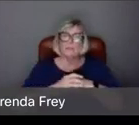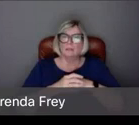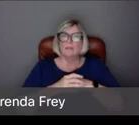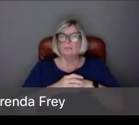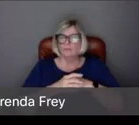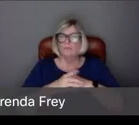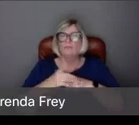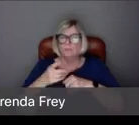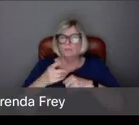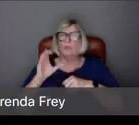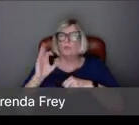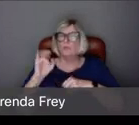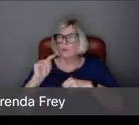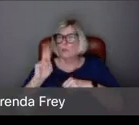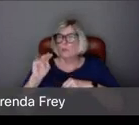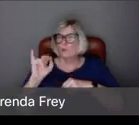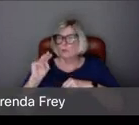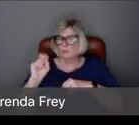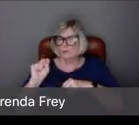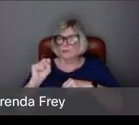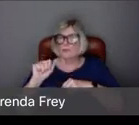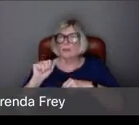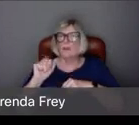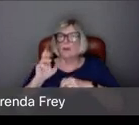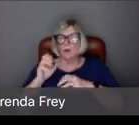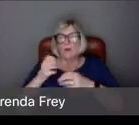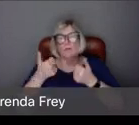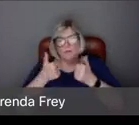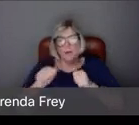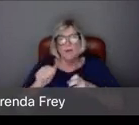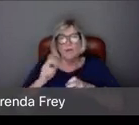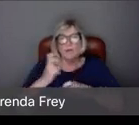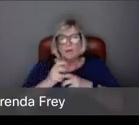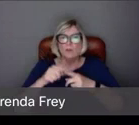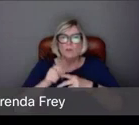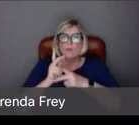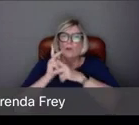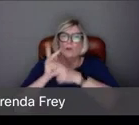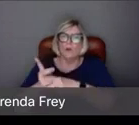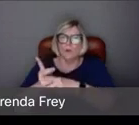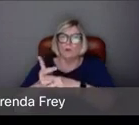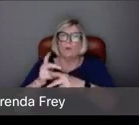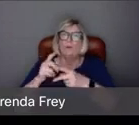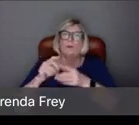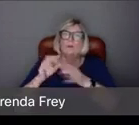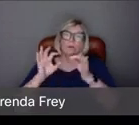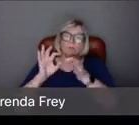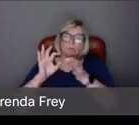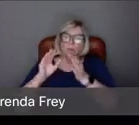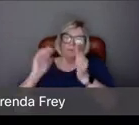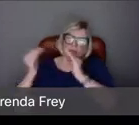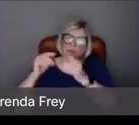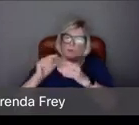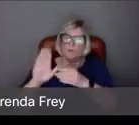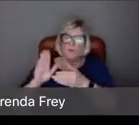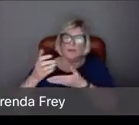say typically your credit unions are making an effort to make loans in relationship to your income. So